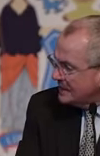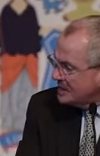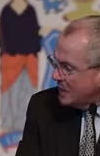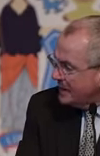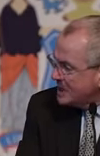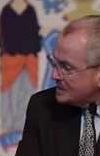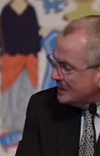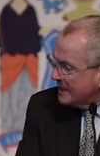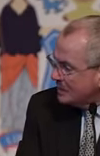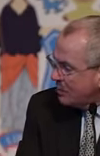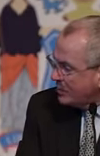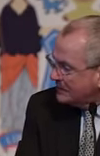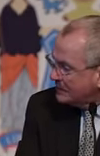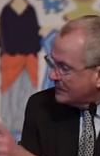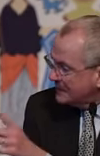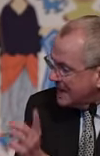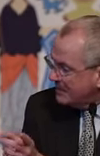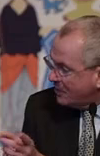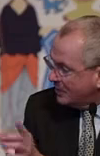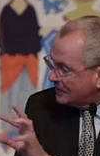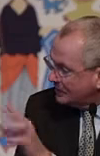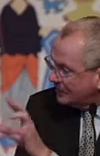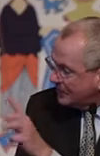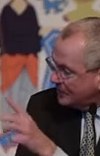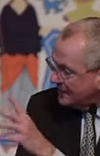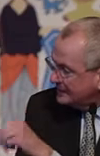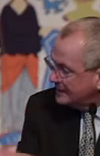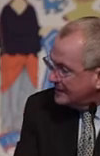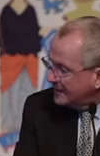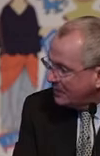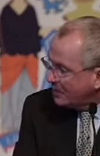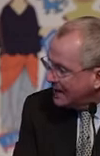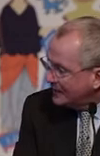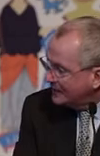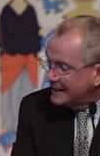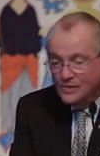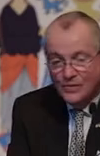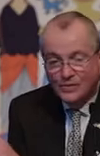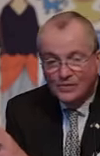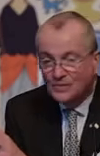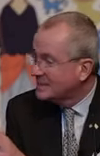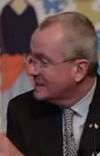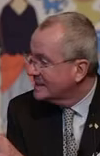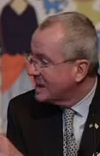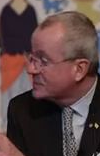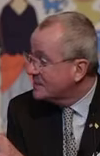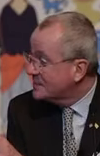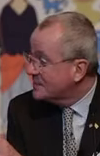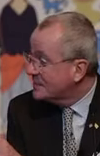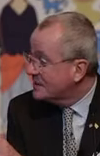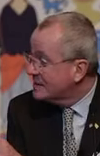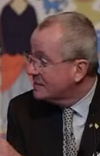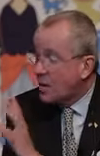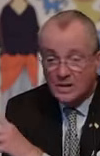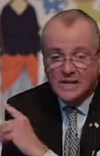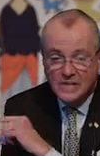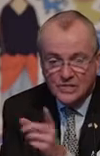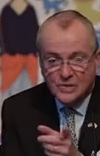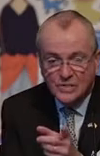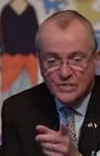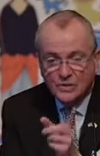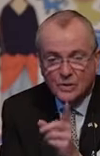I think at least one hospital hadn't reported from the day before, so this is a little bit, for 4 days. So this is, I'm sorry?